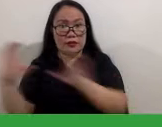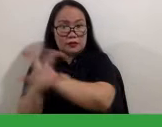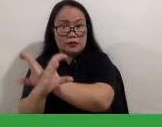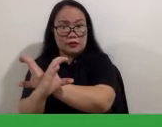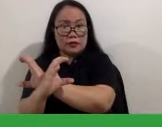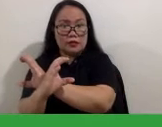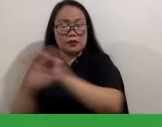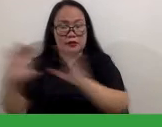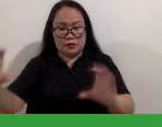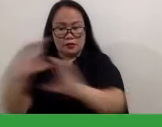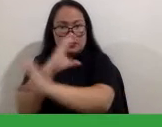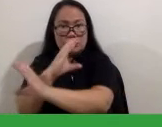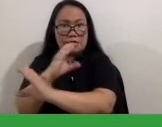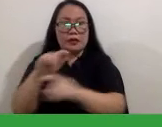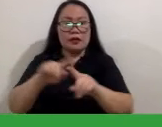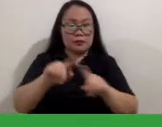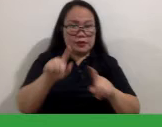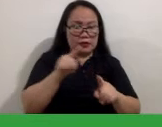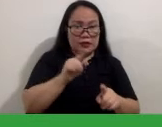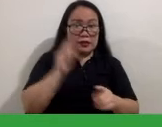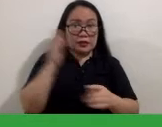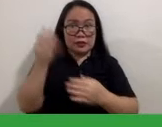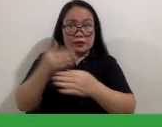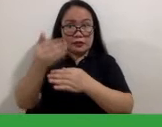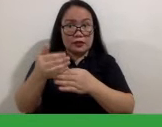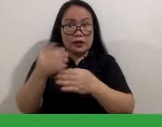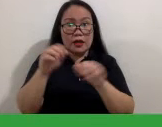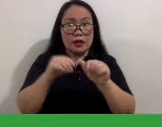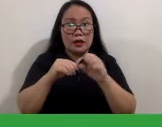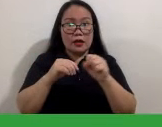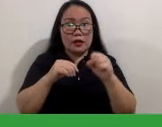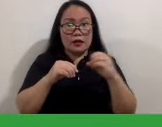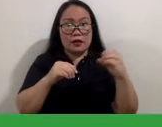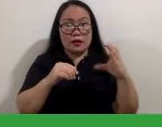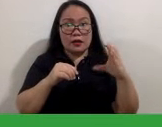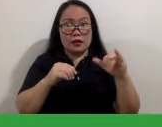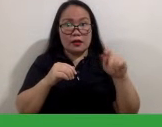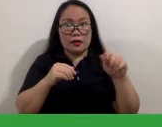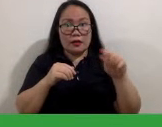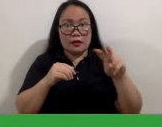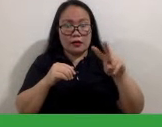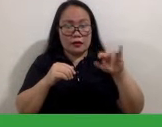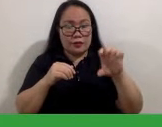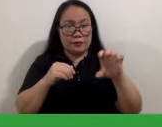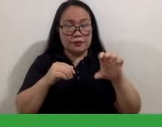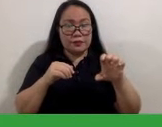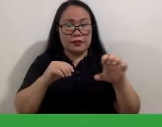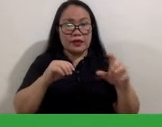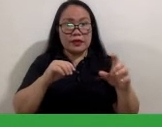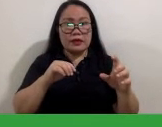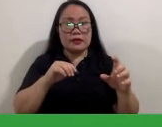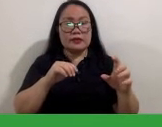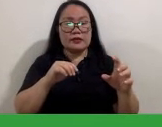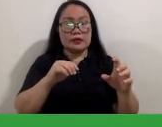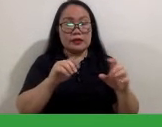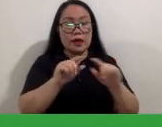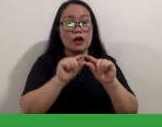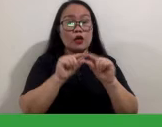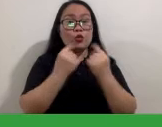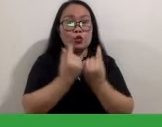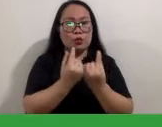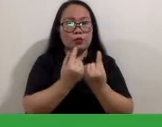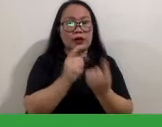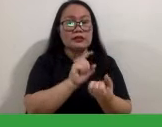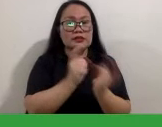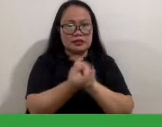yung A plus B, tapos si C, siya yung nandito. Okay? And then this time, we are changing the